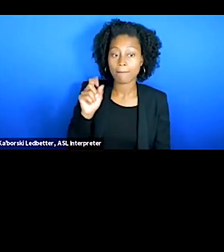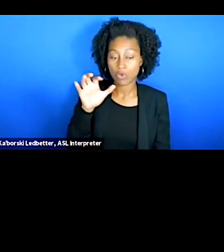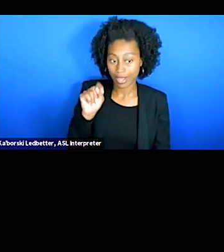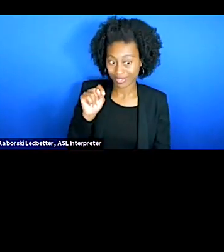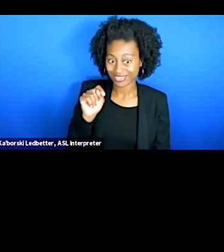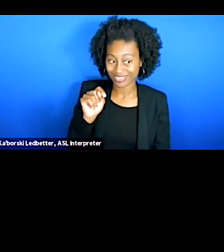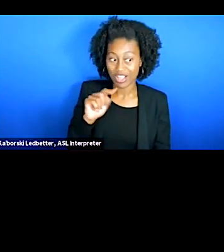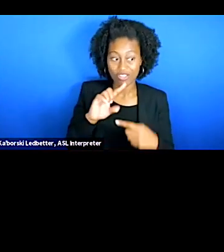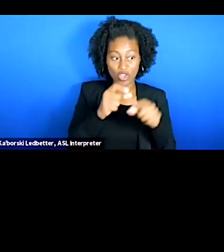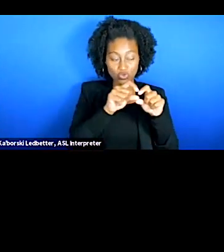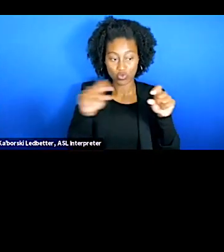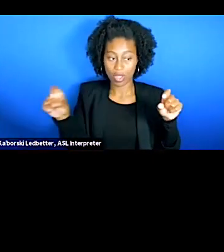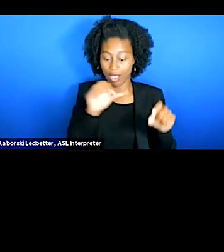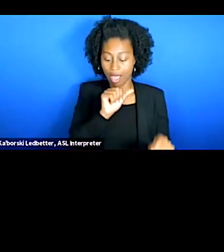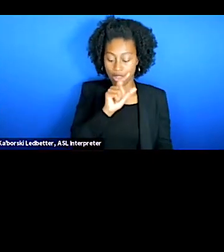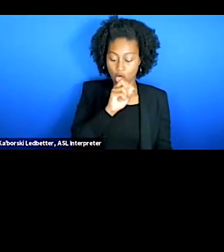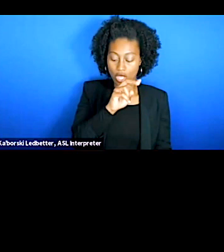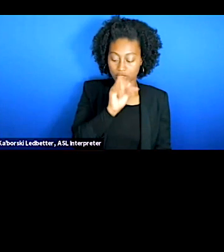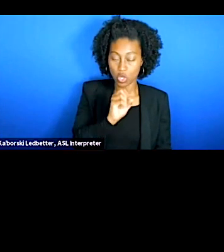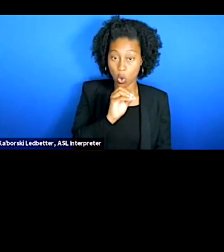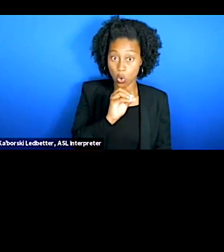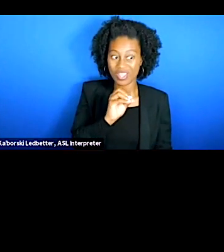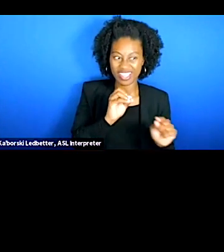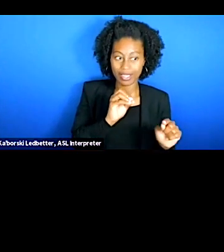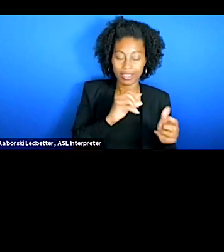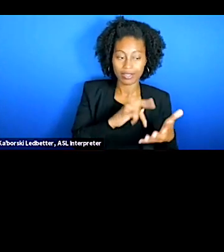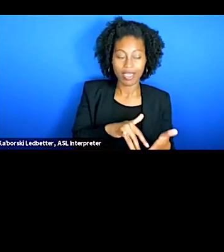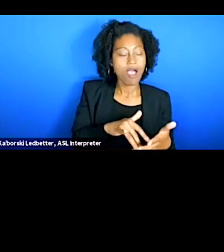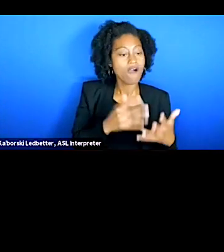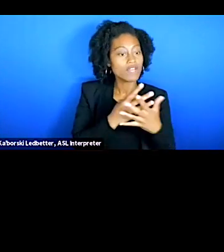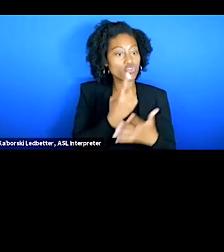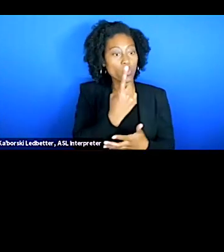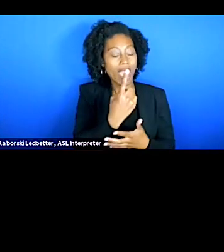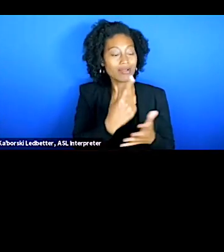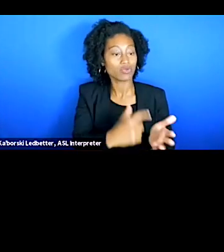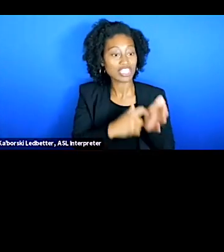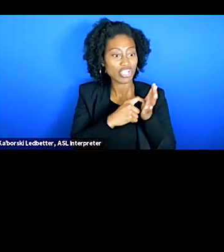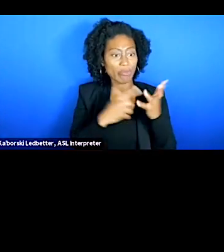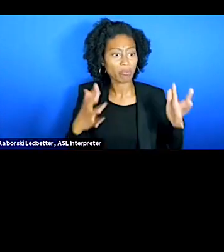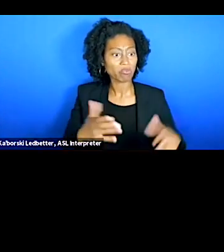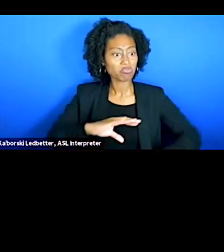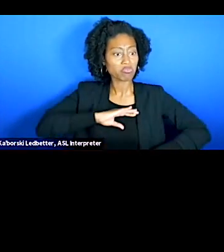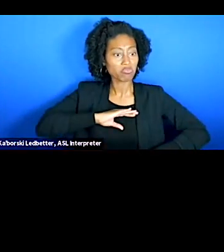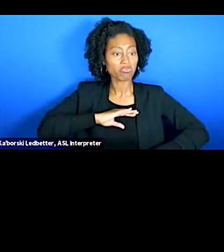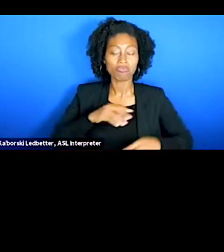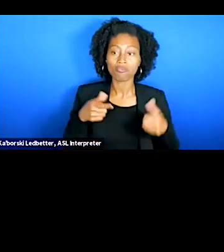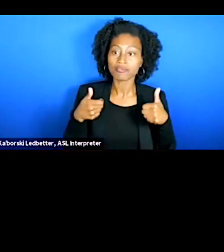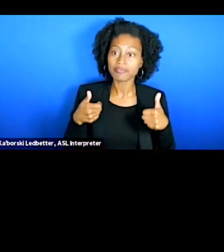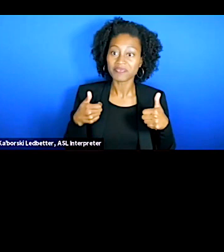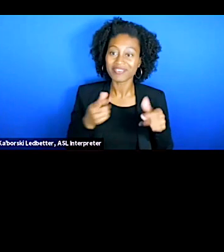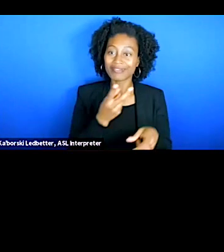row fulfills all the filter 1 criteria. So we will keep it for